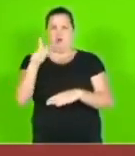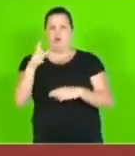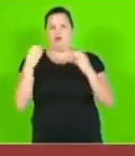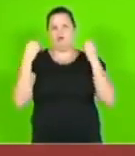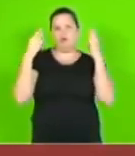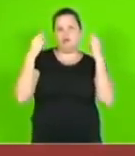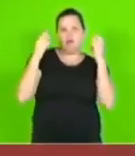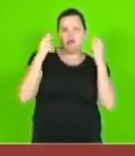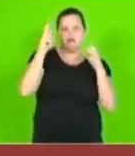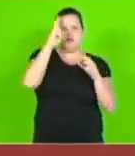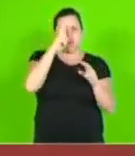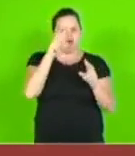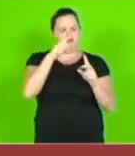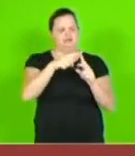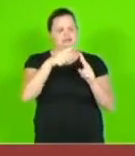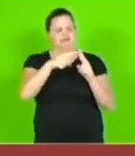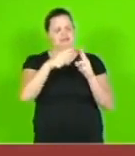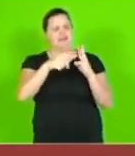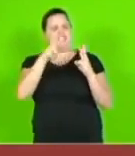and the prophetic.